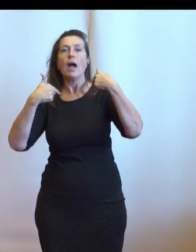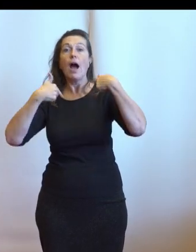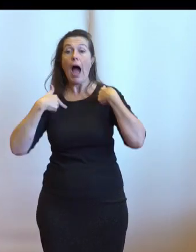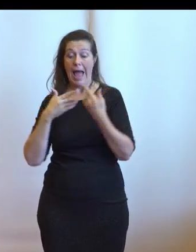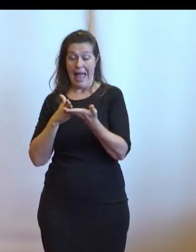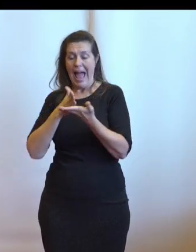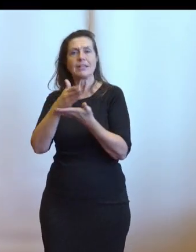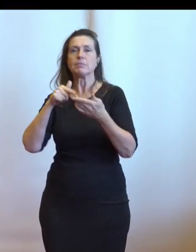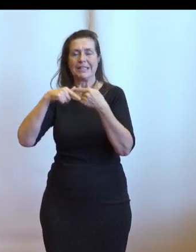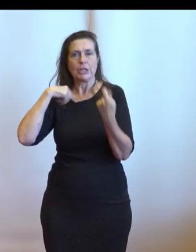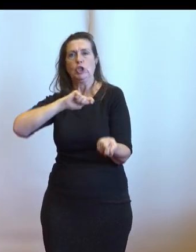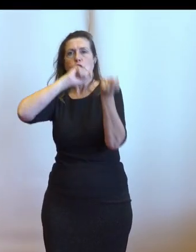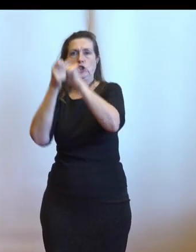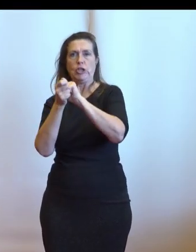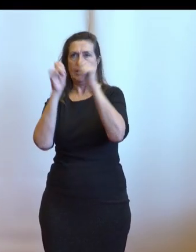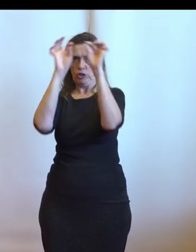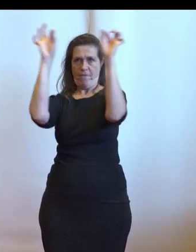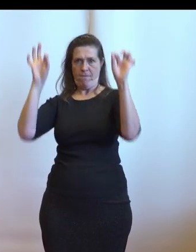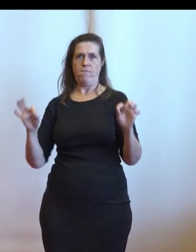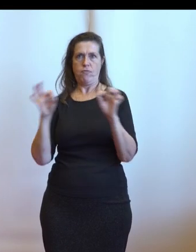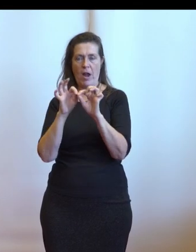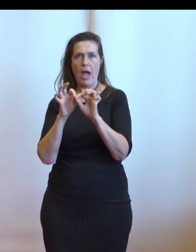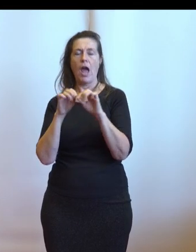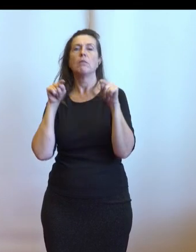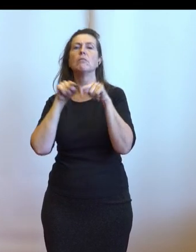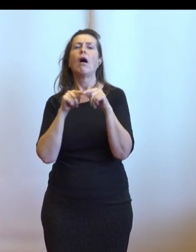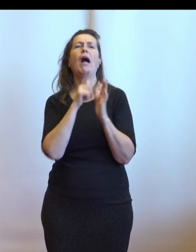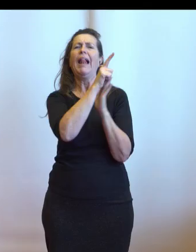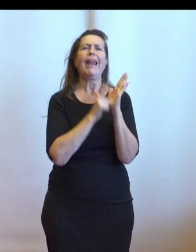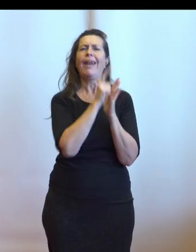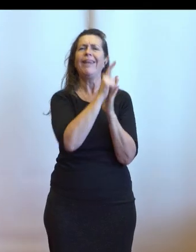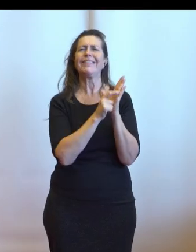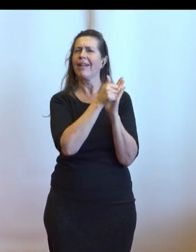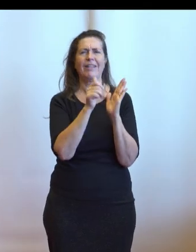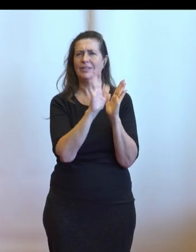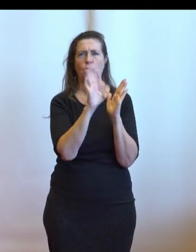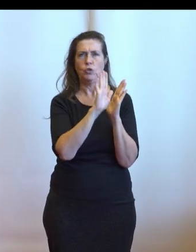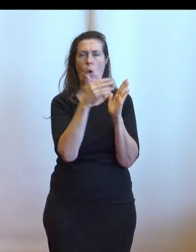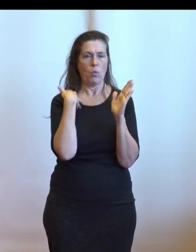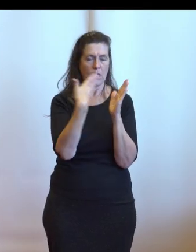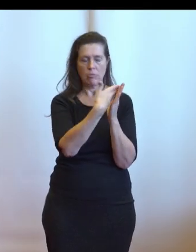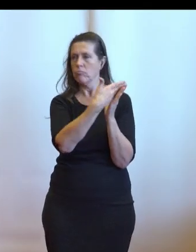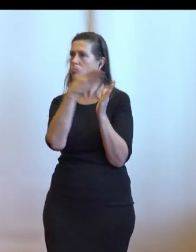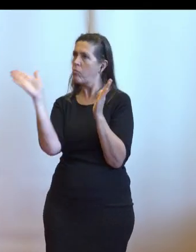and reframe it away from just those legal elements into a broader conversation about accessibility.